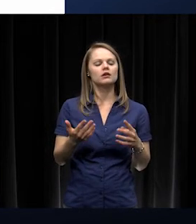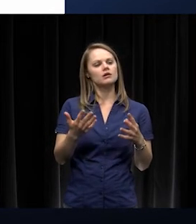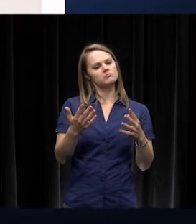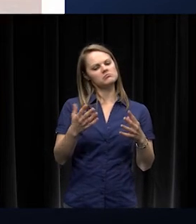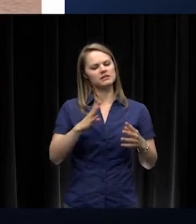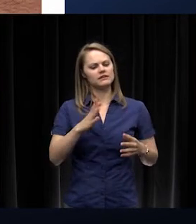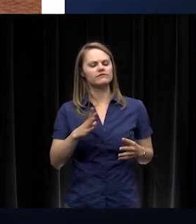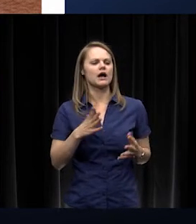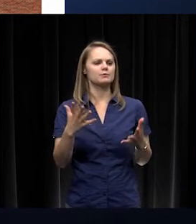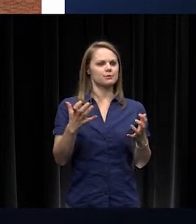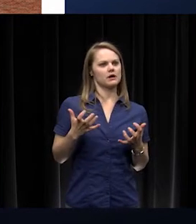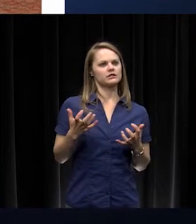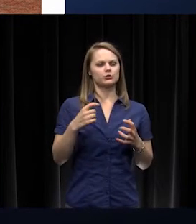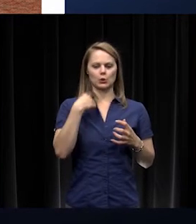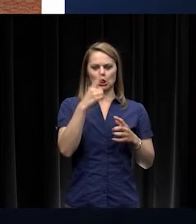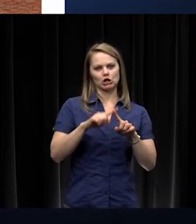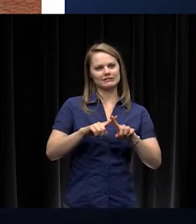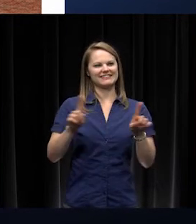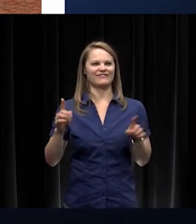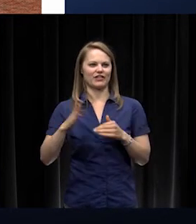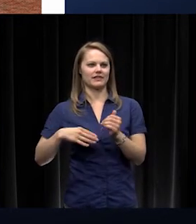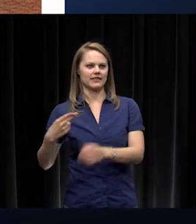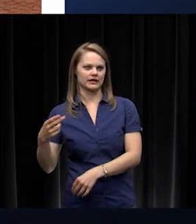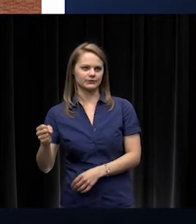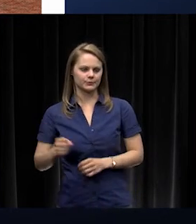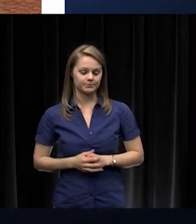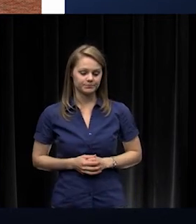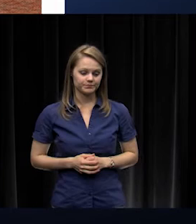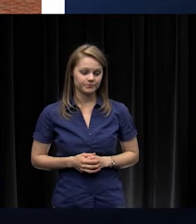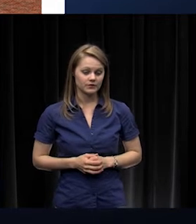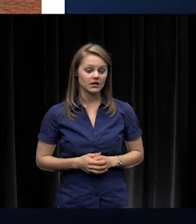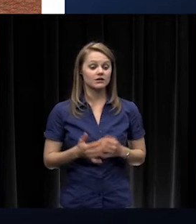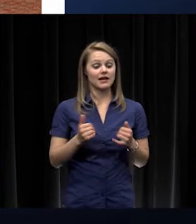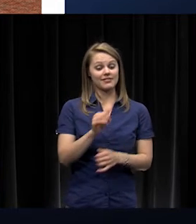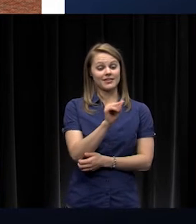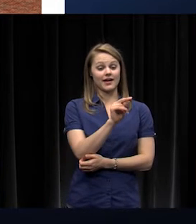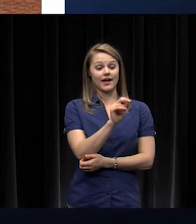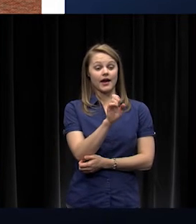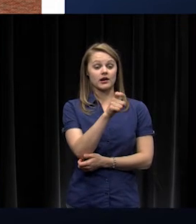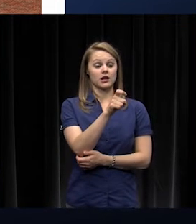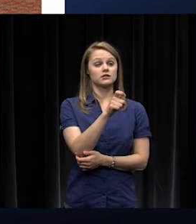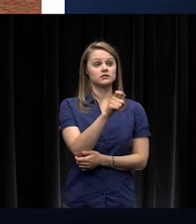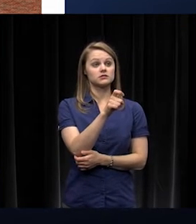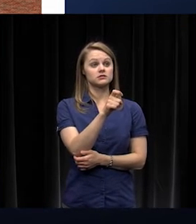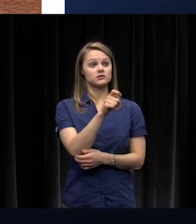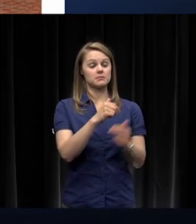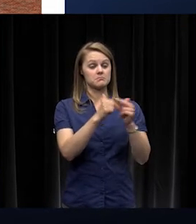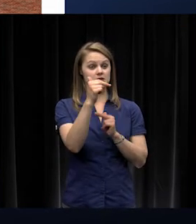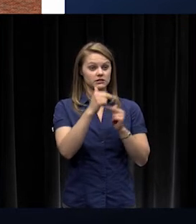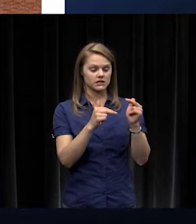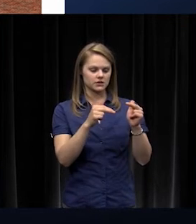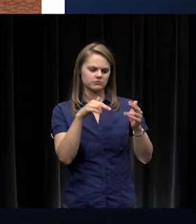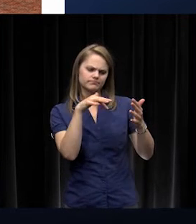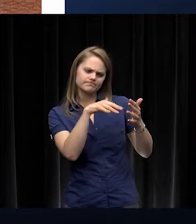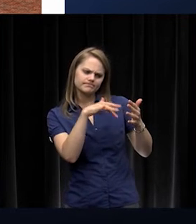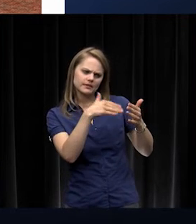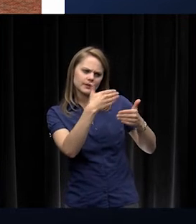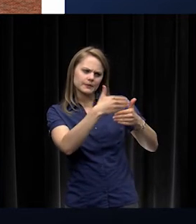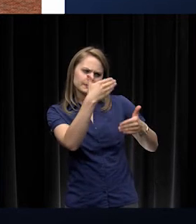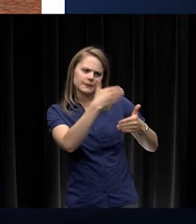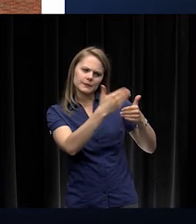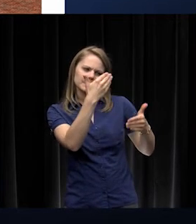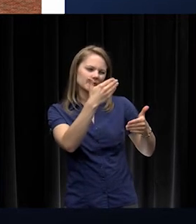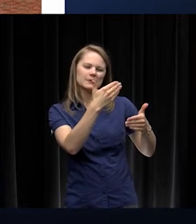alone on itself with the high school. So as we got to the annex, we did an extensive study on the windows. They were single glazed, low performing, and needed to